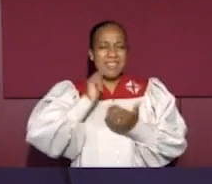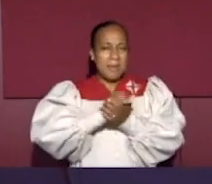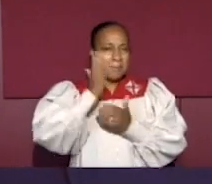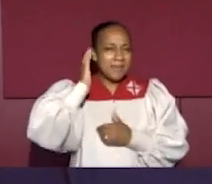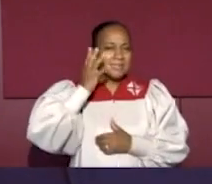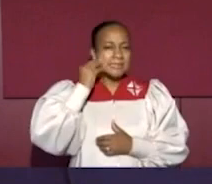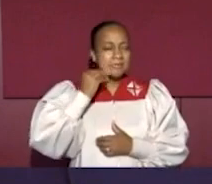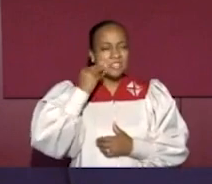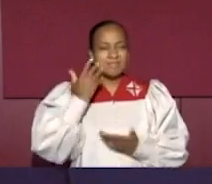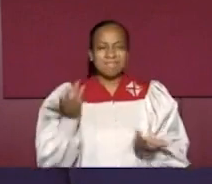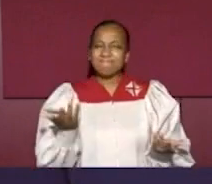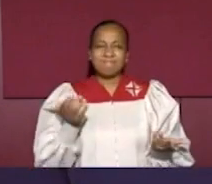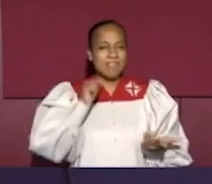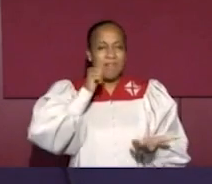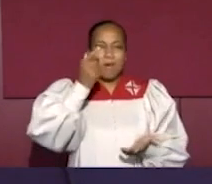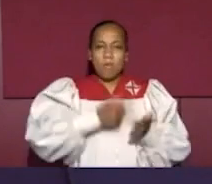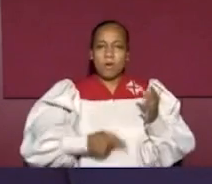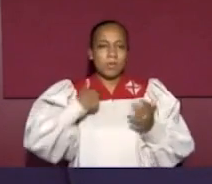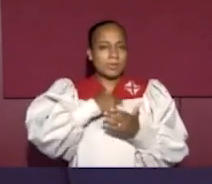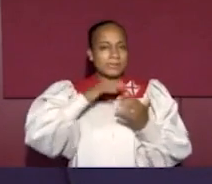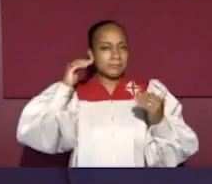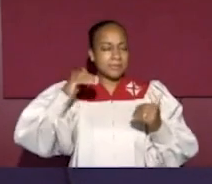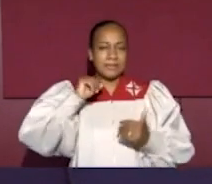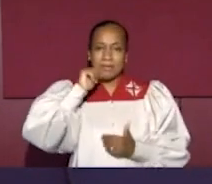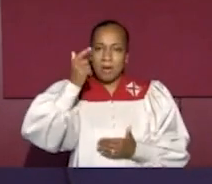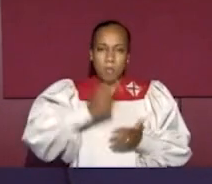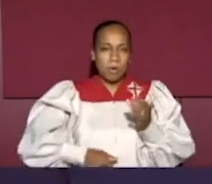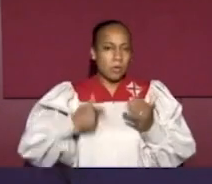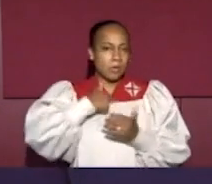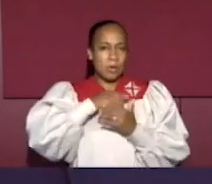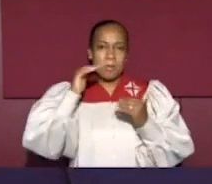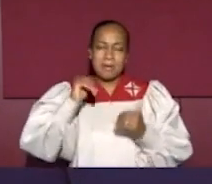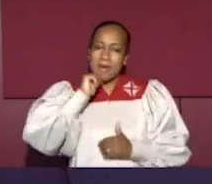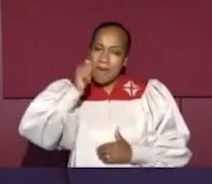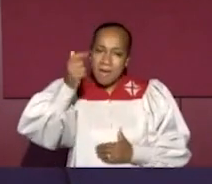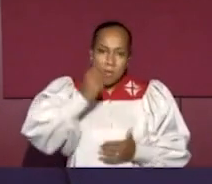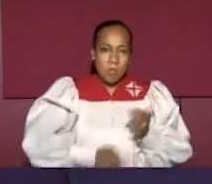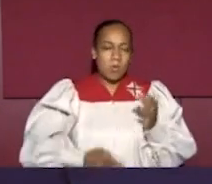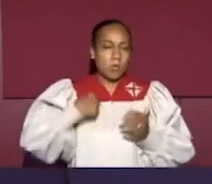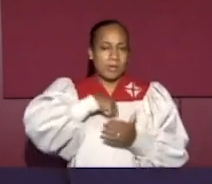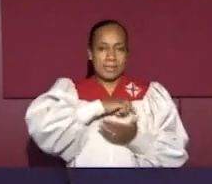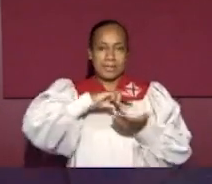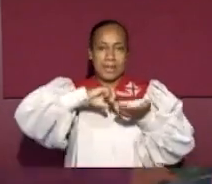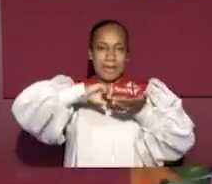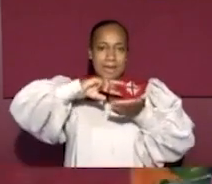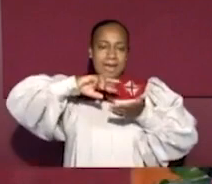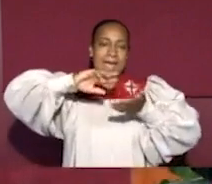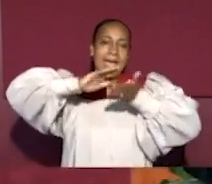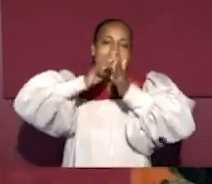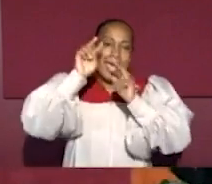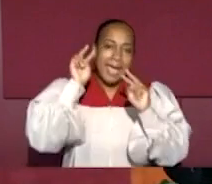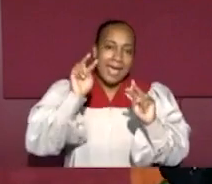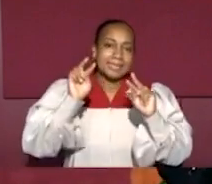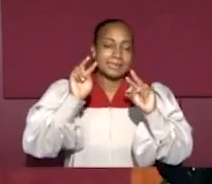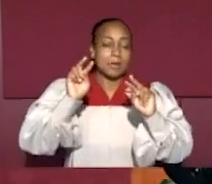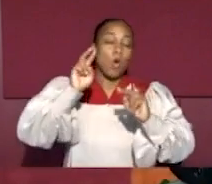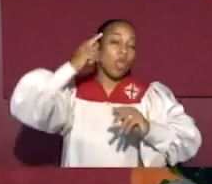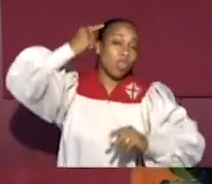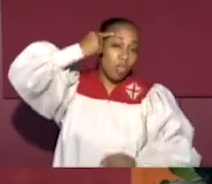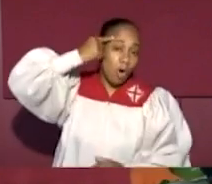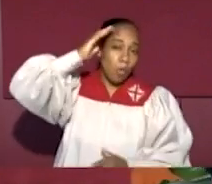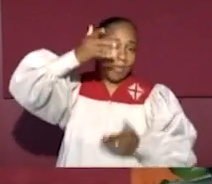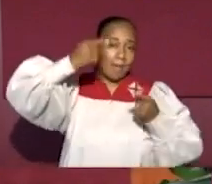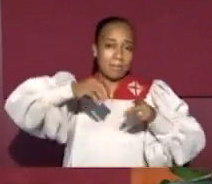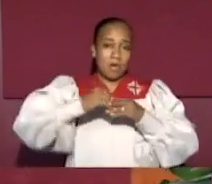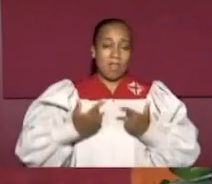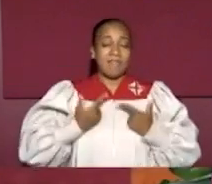past experience was not what we expected. It's not what we hoped. It's not what we anticipated would happen in our lives.